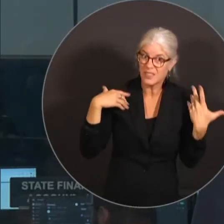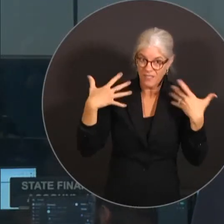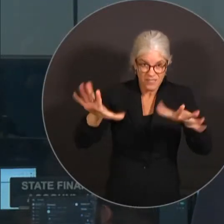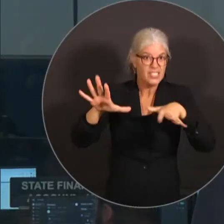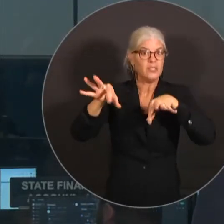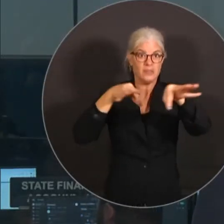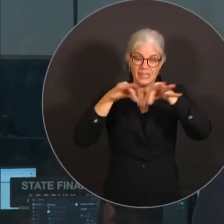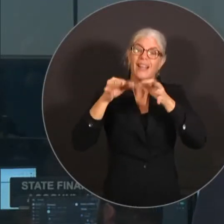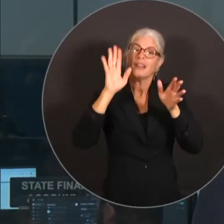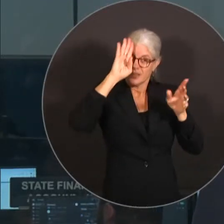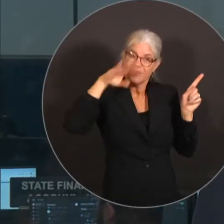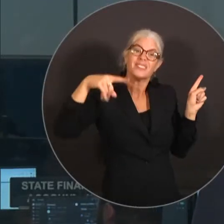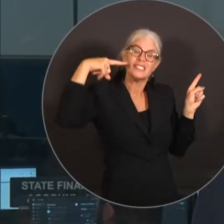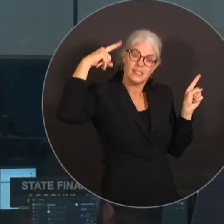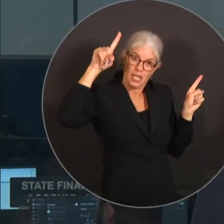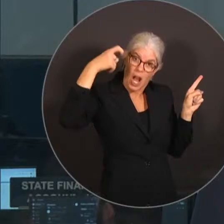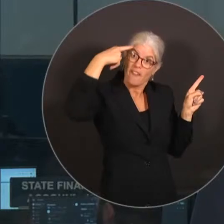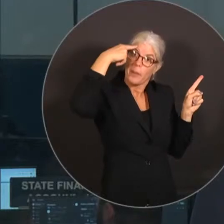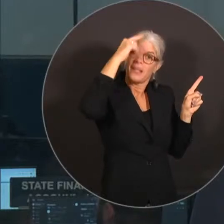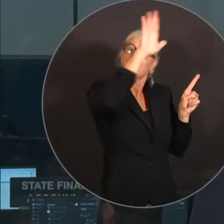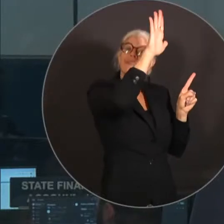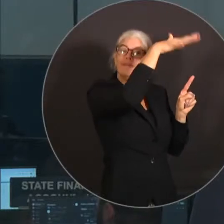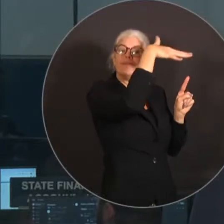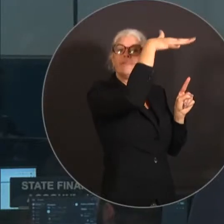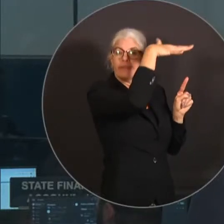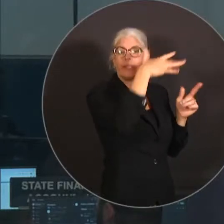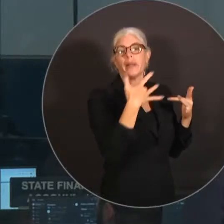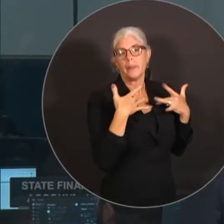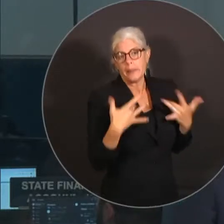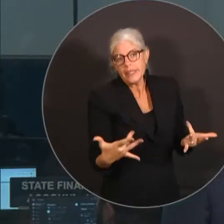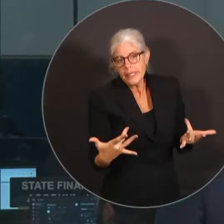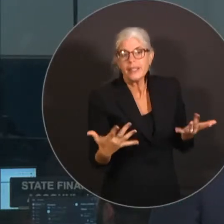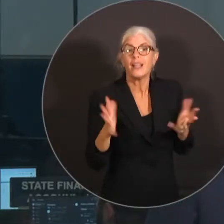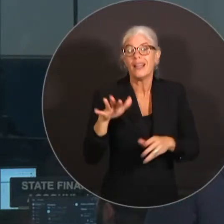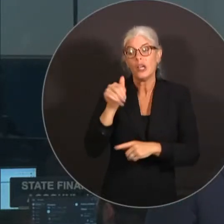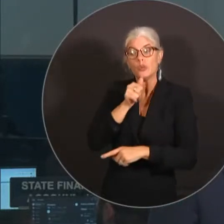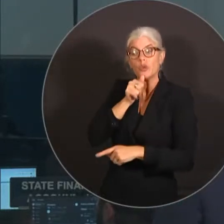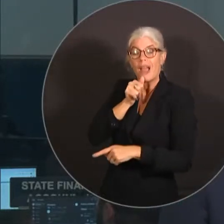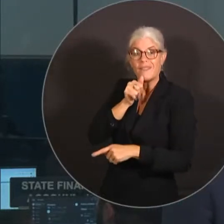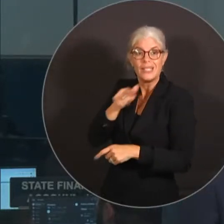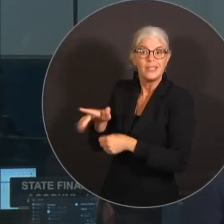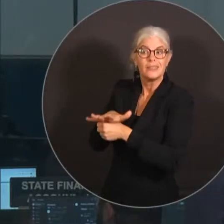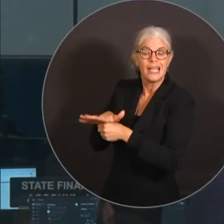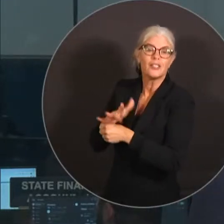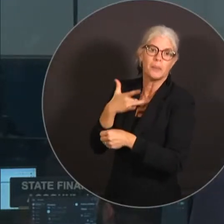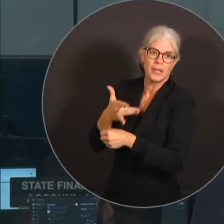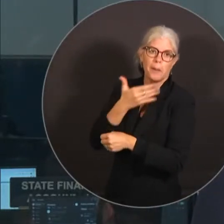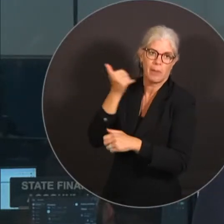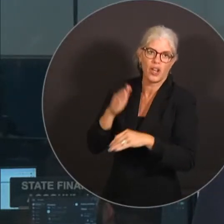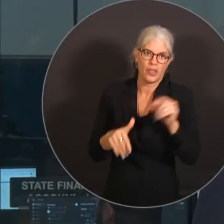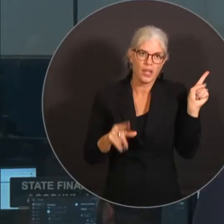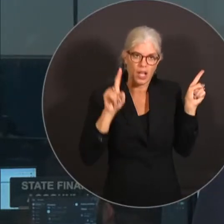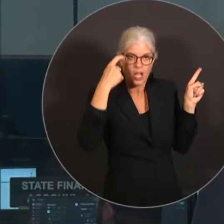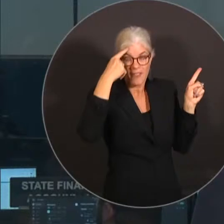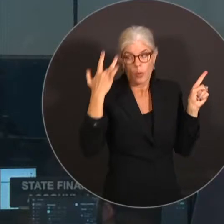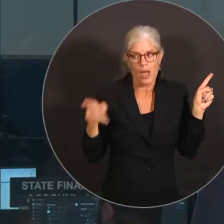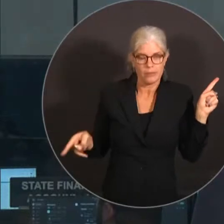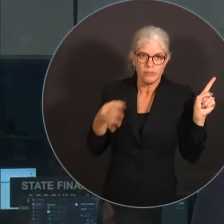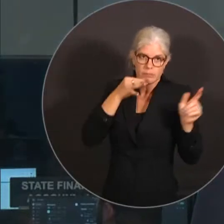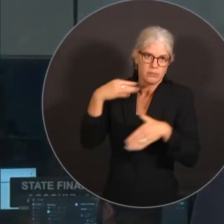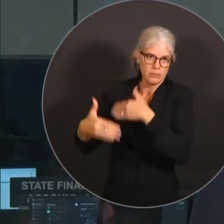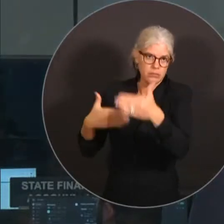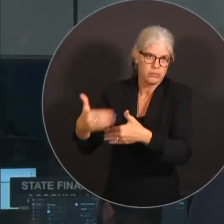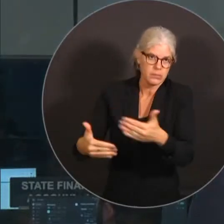sometimes, unfortunately, usually private sector is better than us, but we've shown them that we can get this stuff done, and we can get it done quickly if we cut